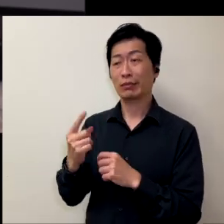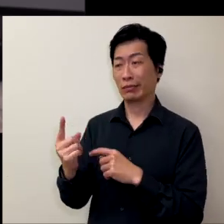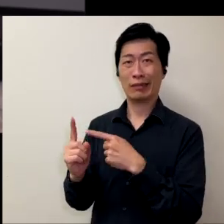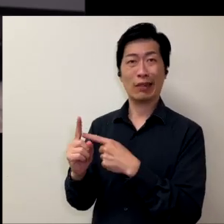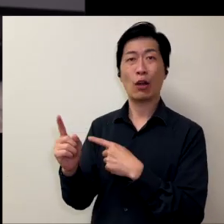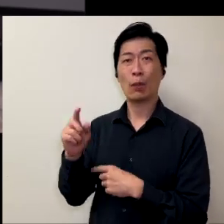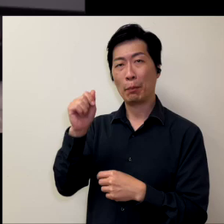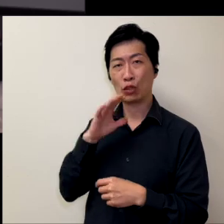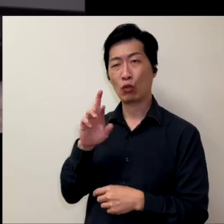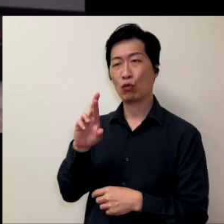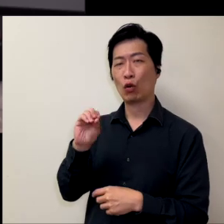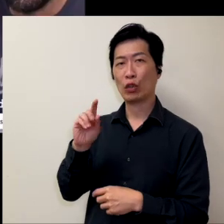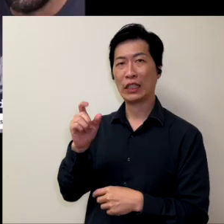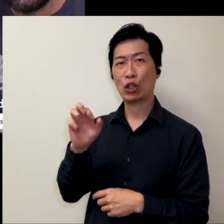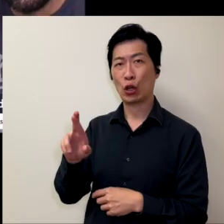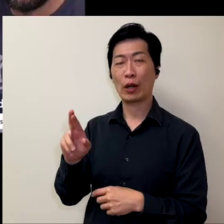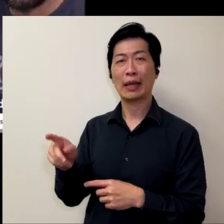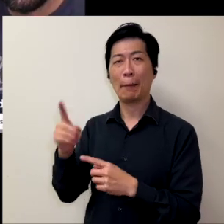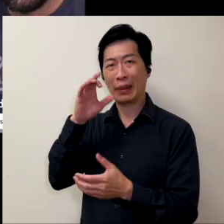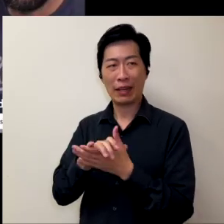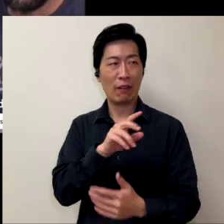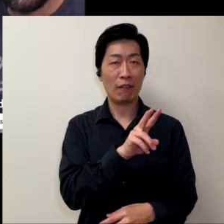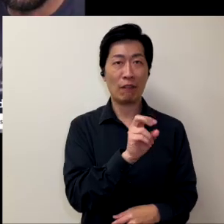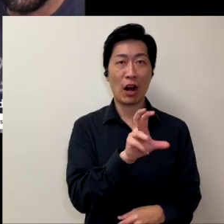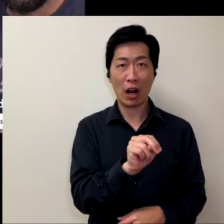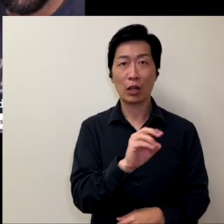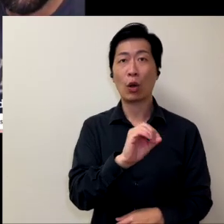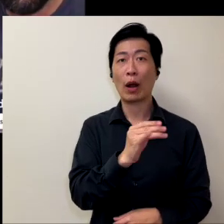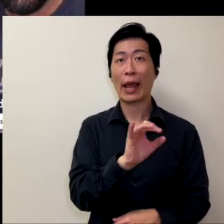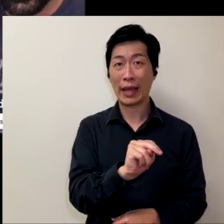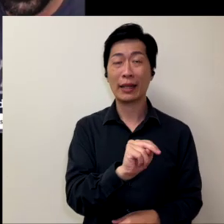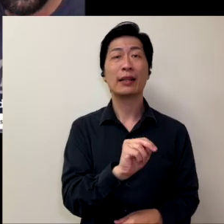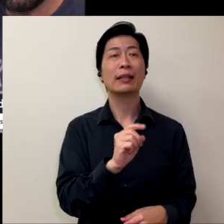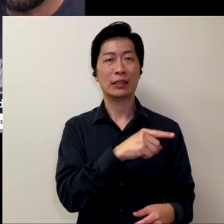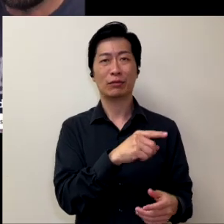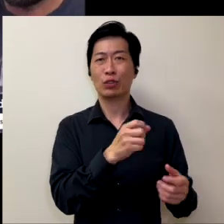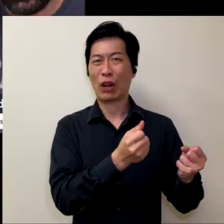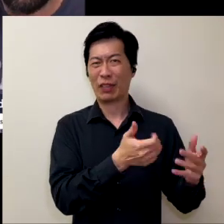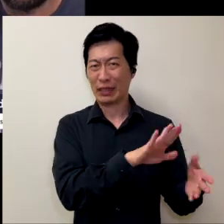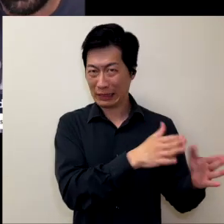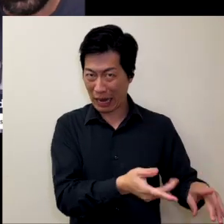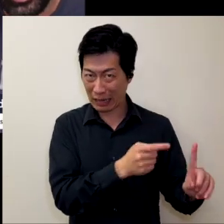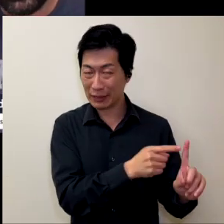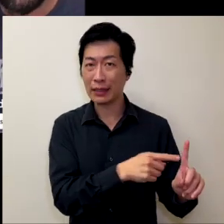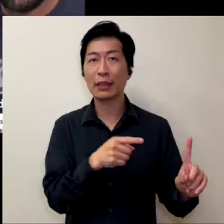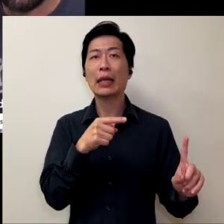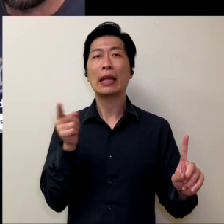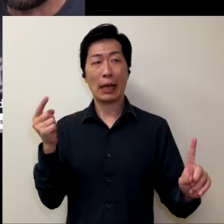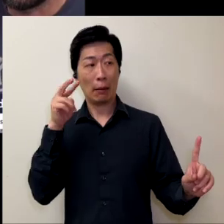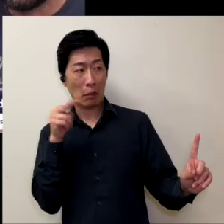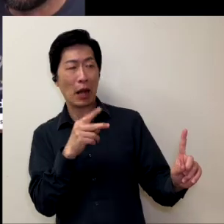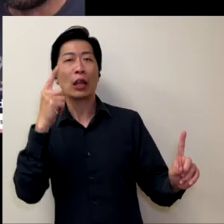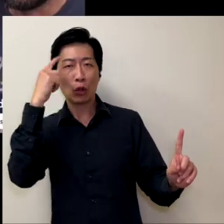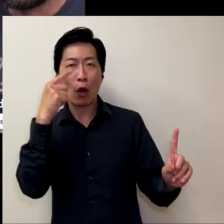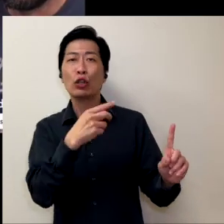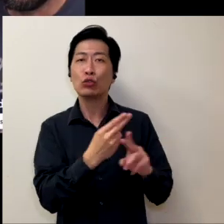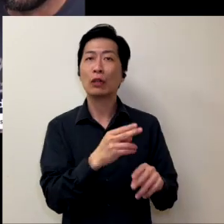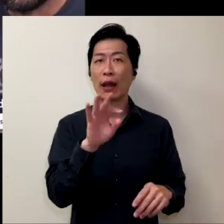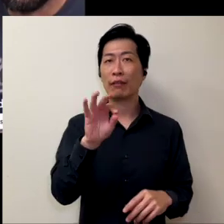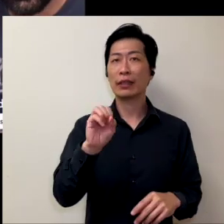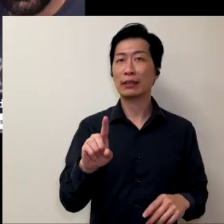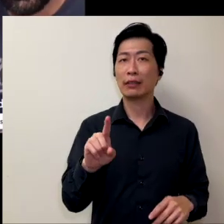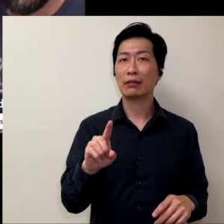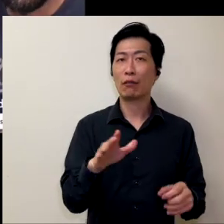survived the crash, Mr. Roseter, he said that he believes von Ohain, who's the driver that died in this accident, was using